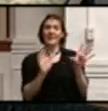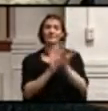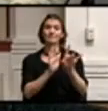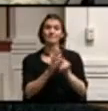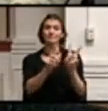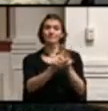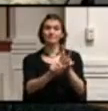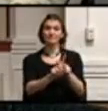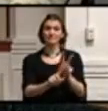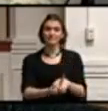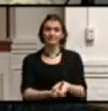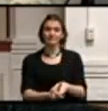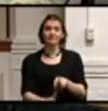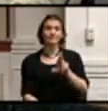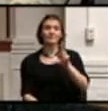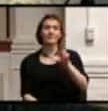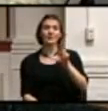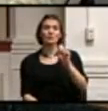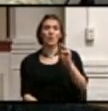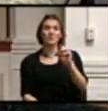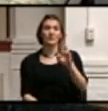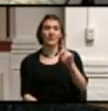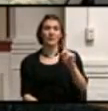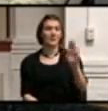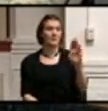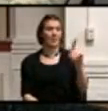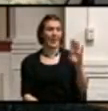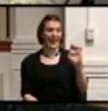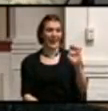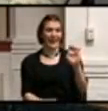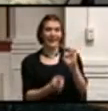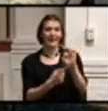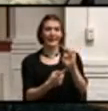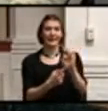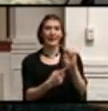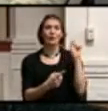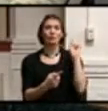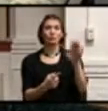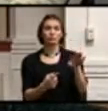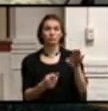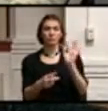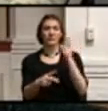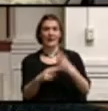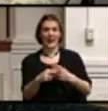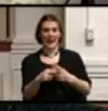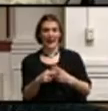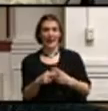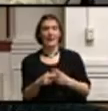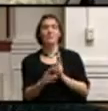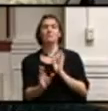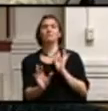appointments. Rosamund Blake is putting her name forward for